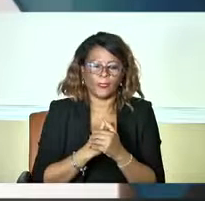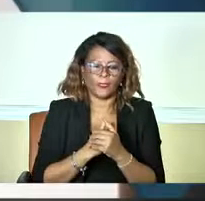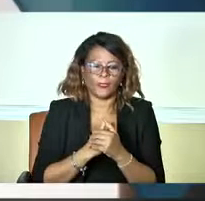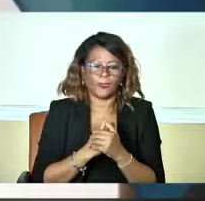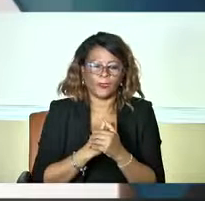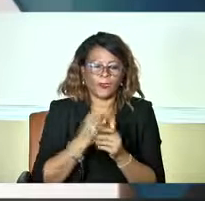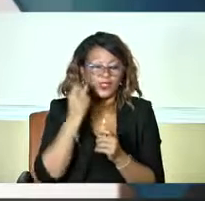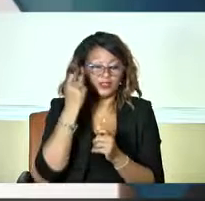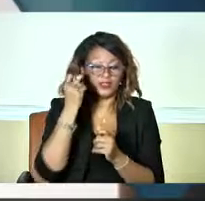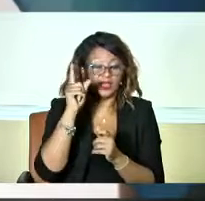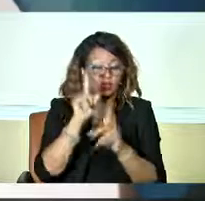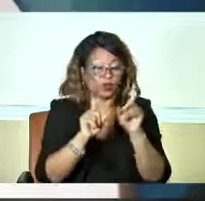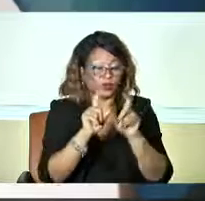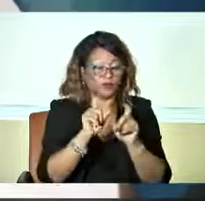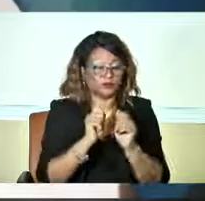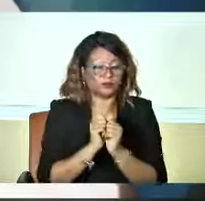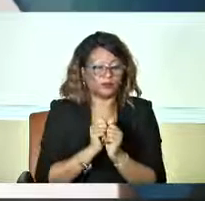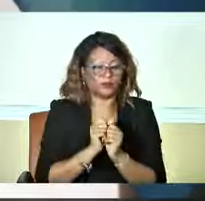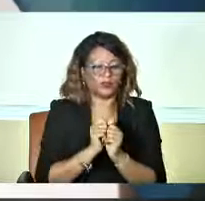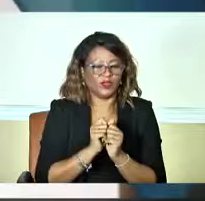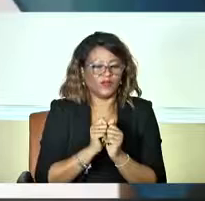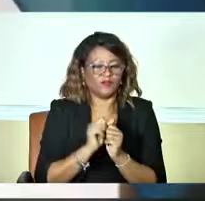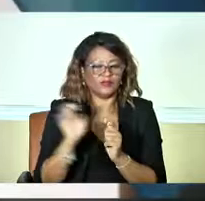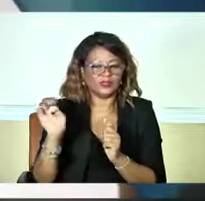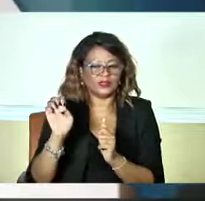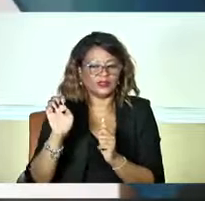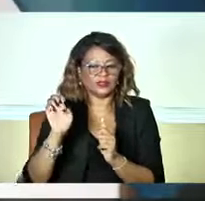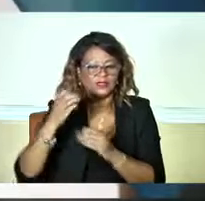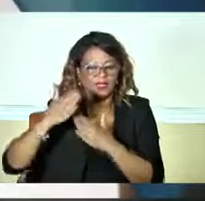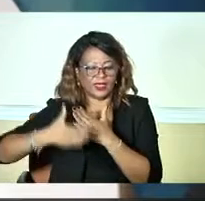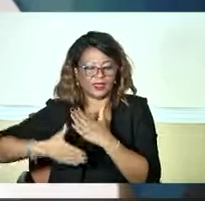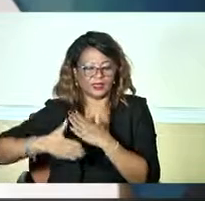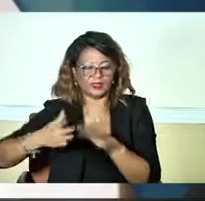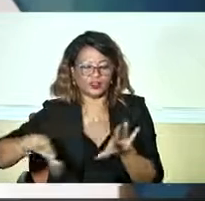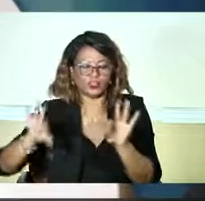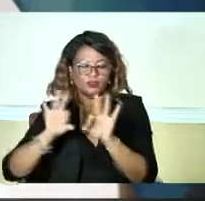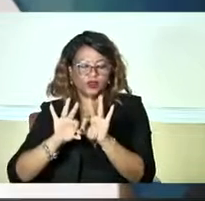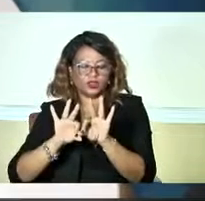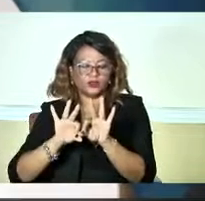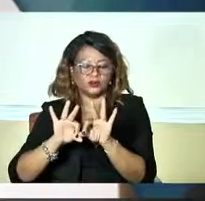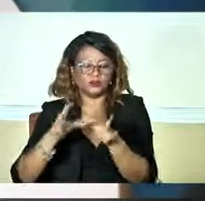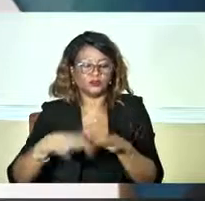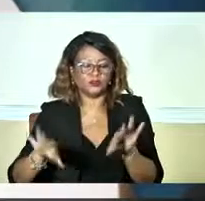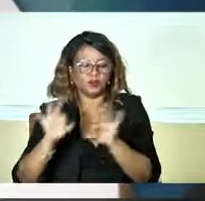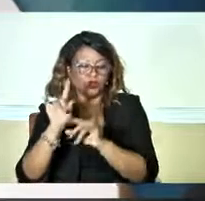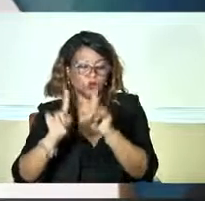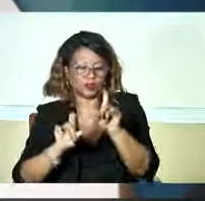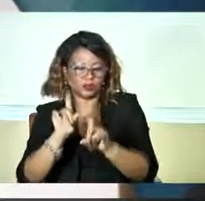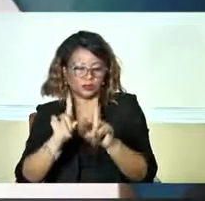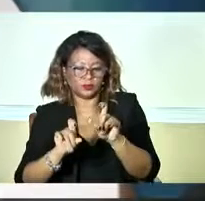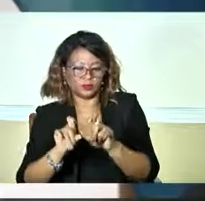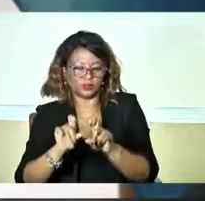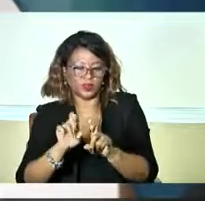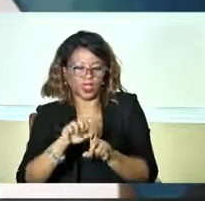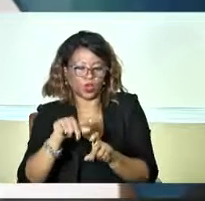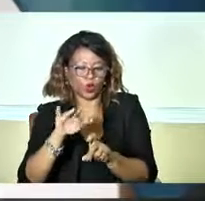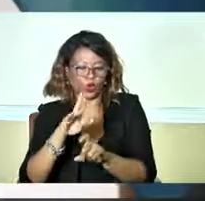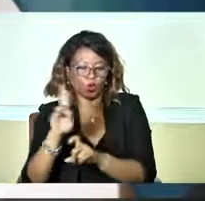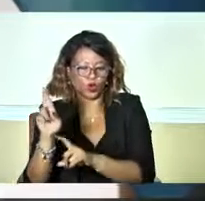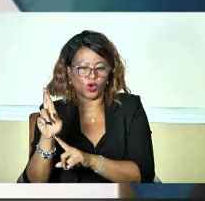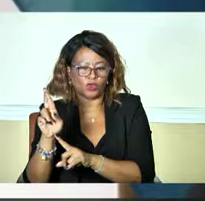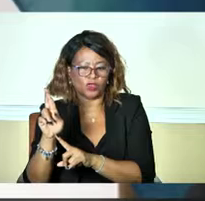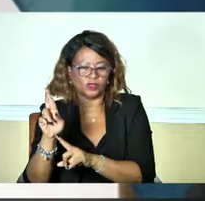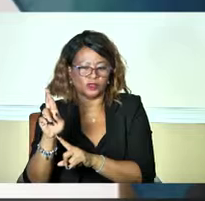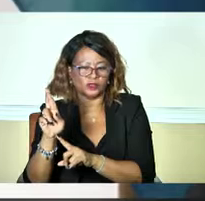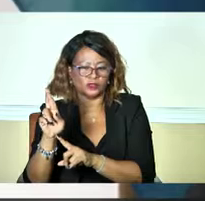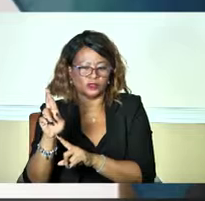I understand your question, and for East End residents, it is an important question. Equinor has been engaged